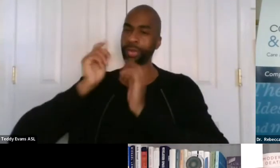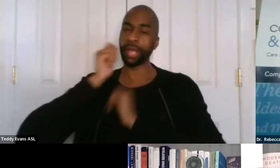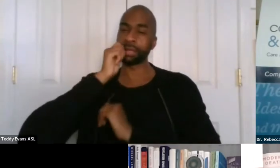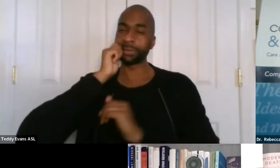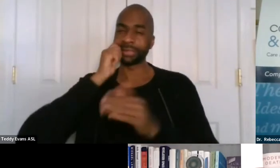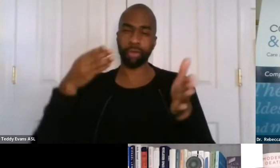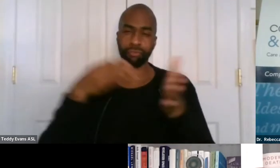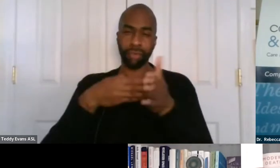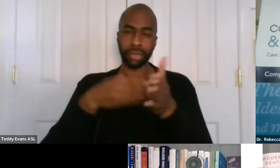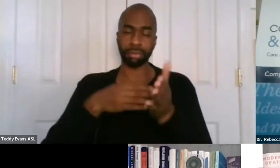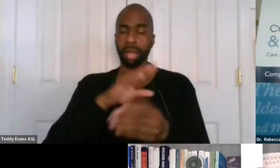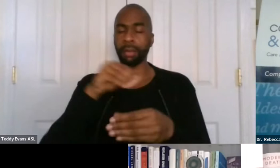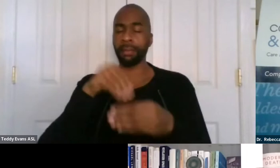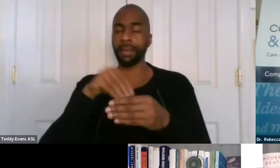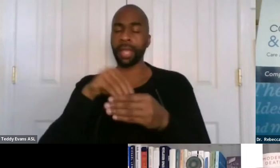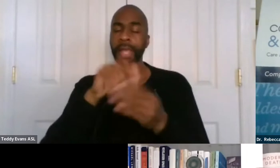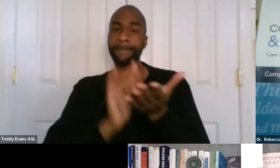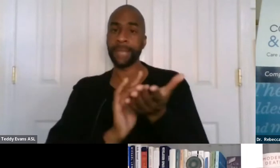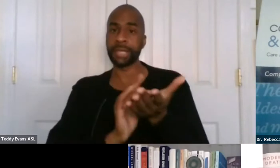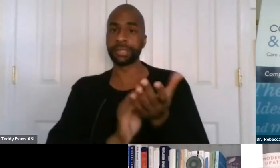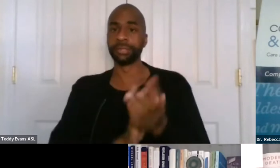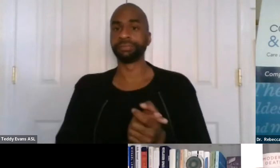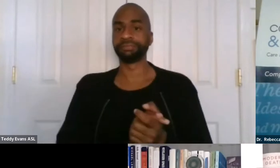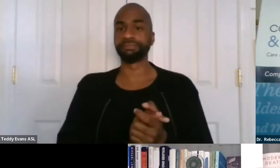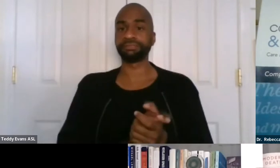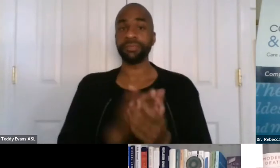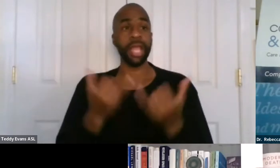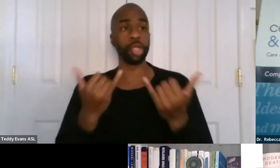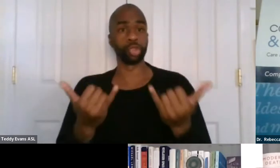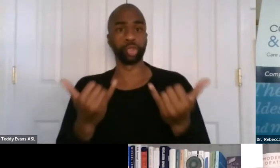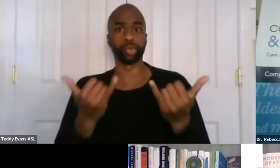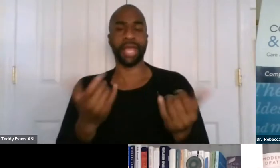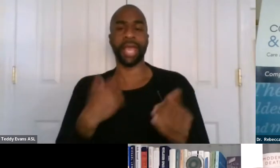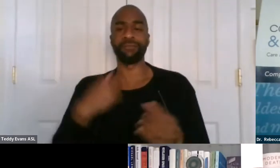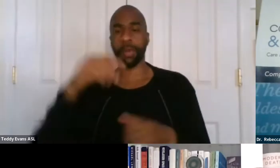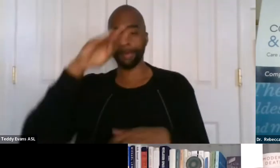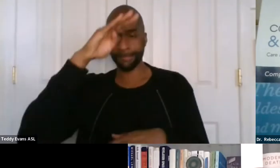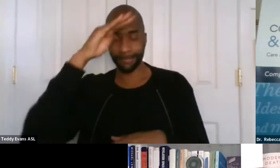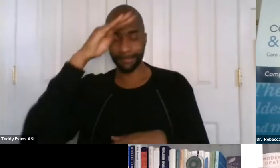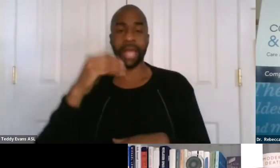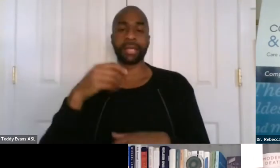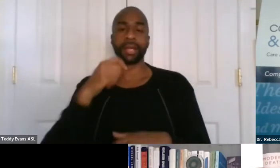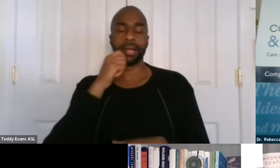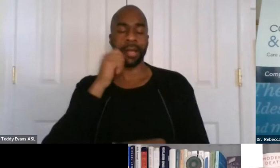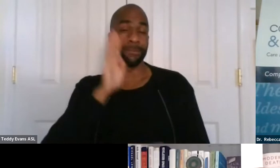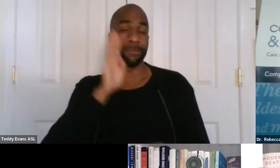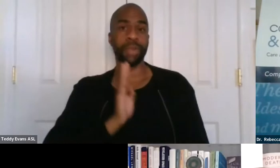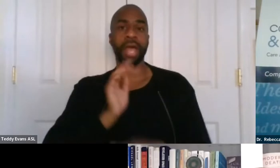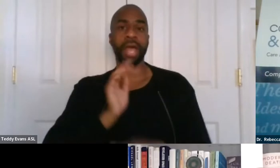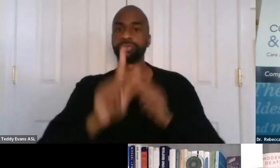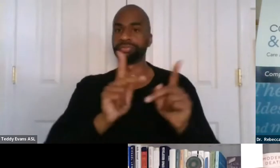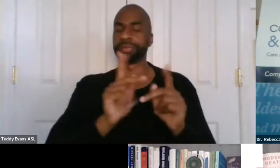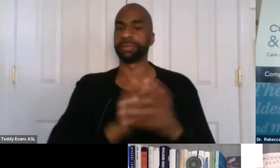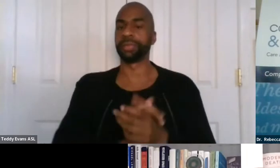that has resulted today in Black and Brown Americans suffering more, receiving less adequate pain control at every stage